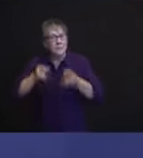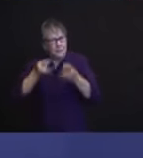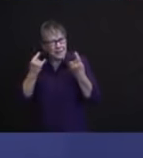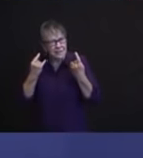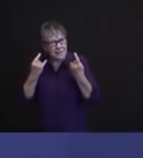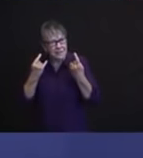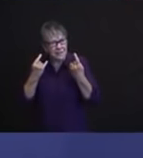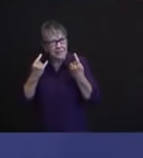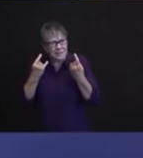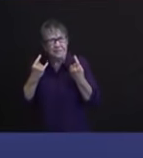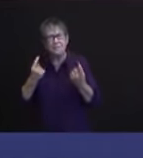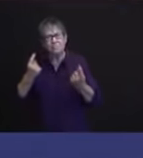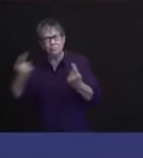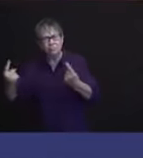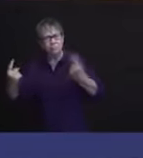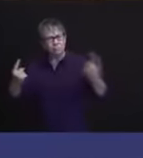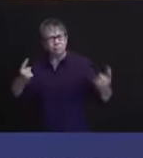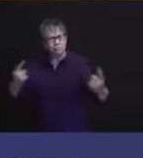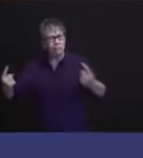app.